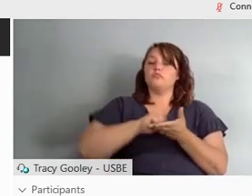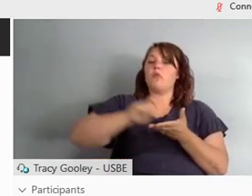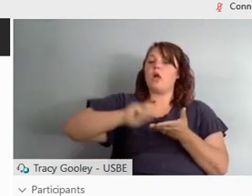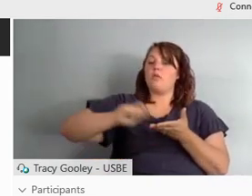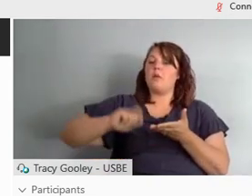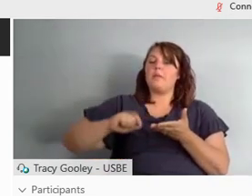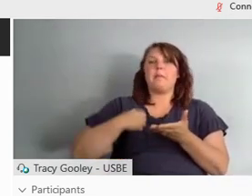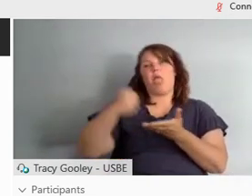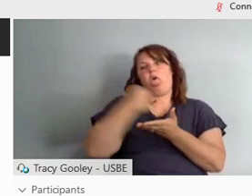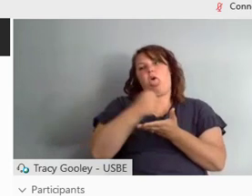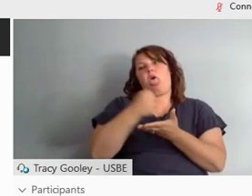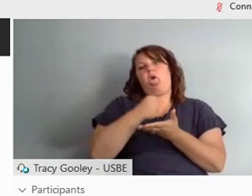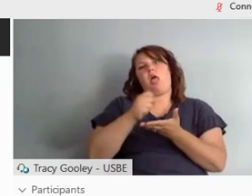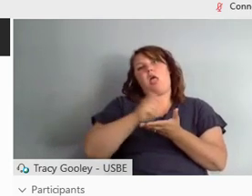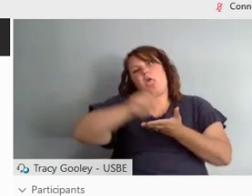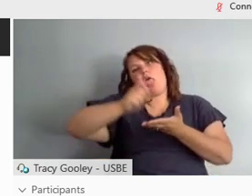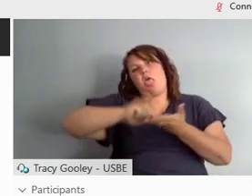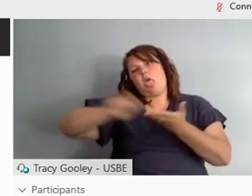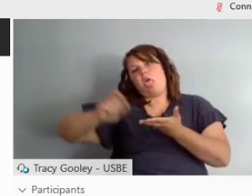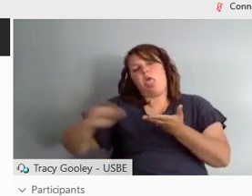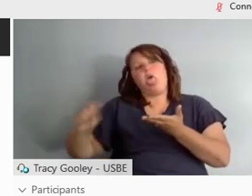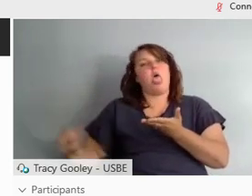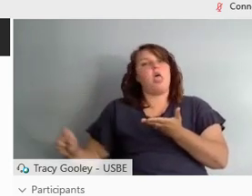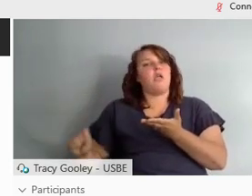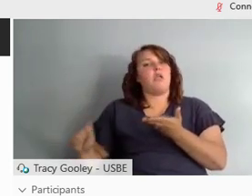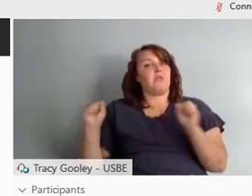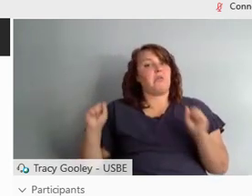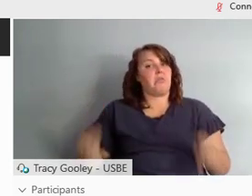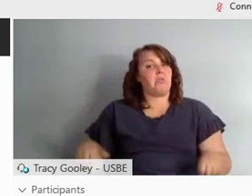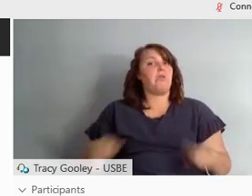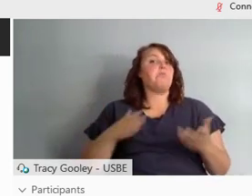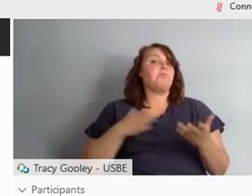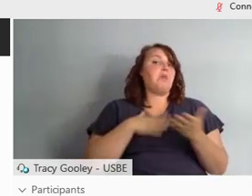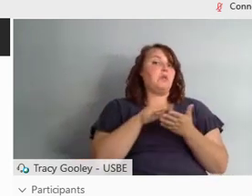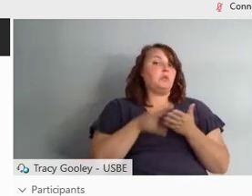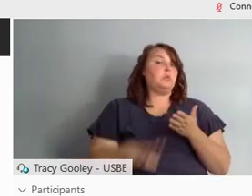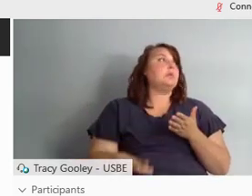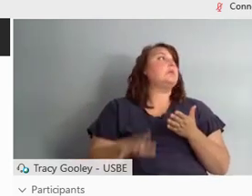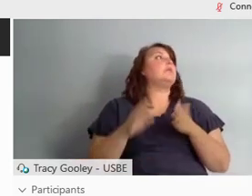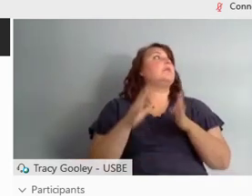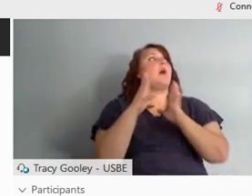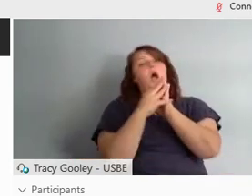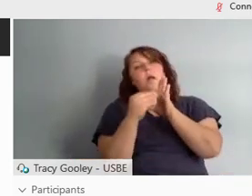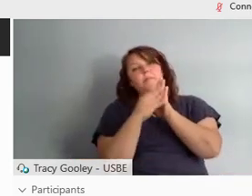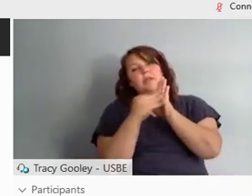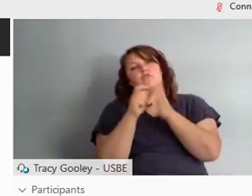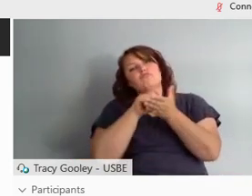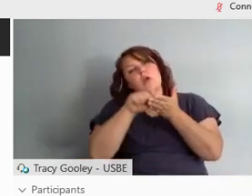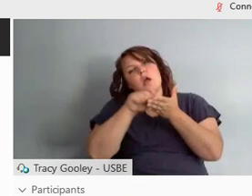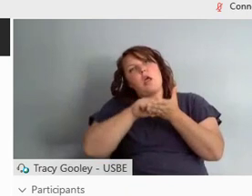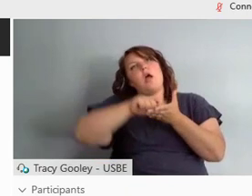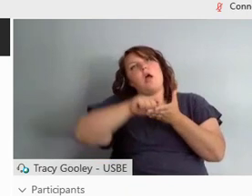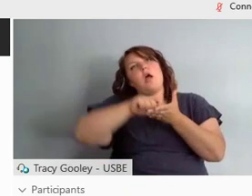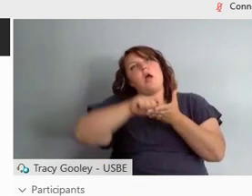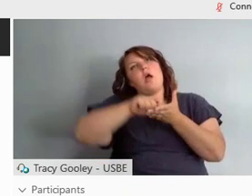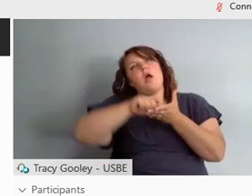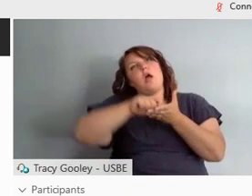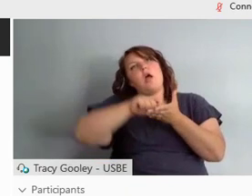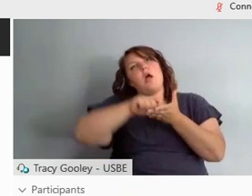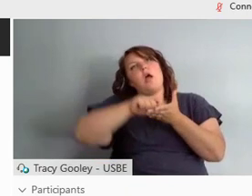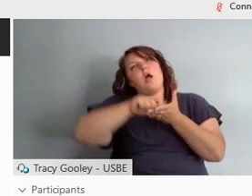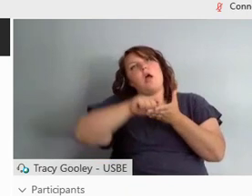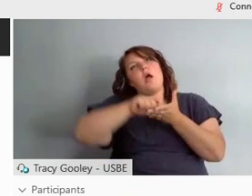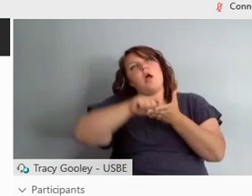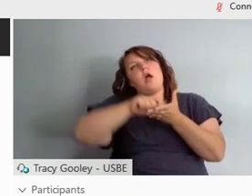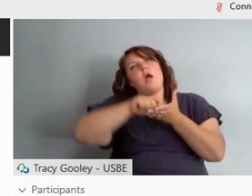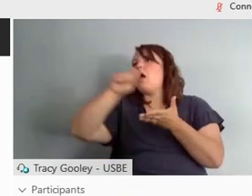maybe scribble on the paper they're making marks. And my student will imitate writing movements, up, down, circle, diagonal, using